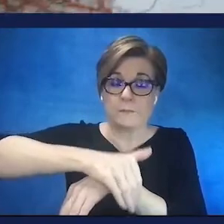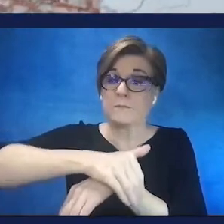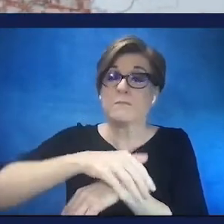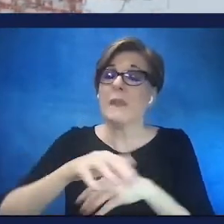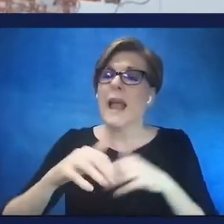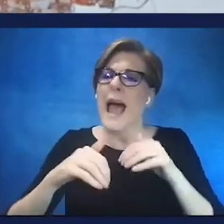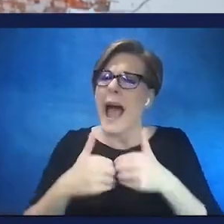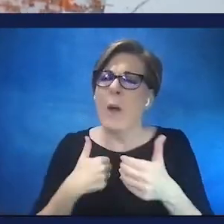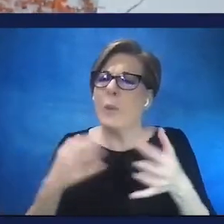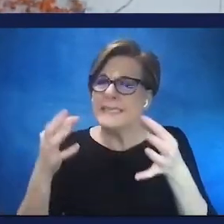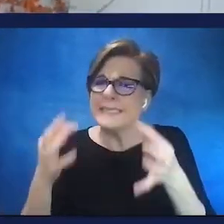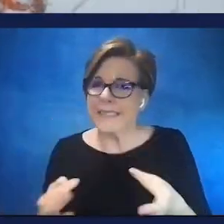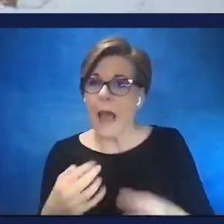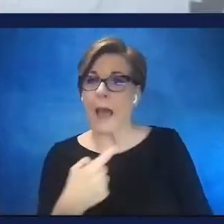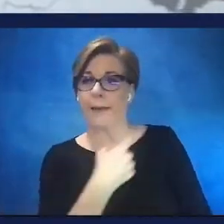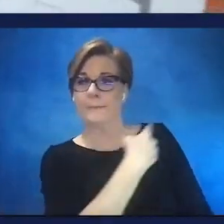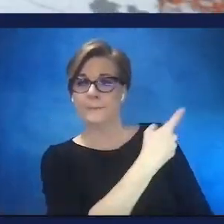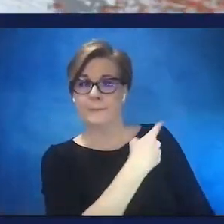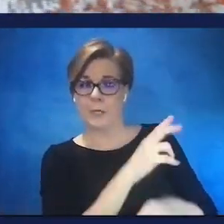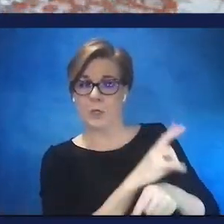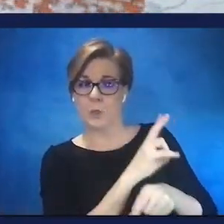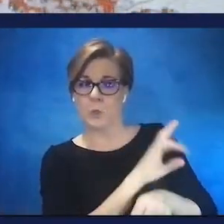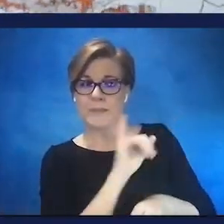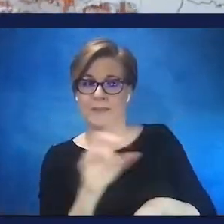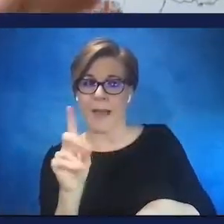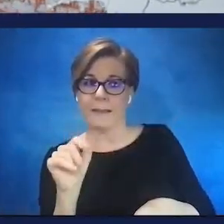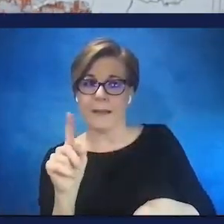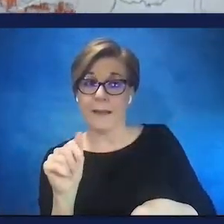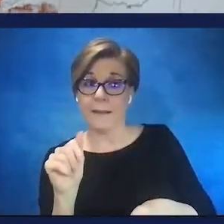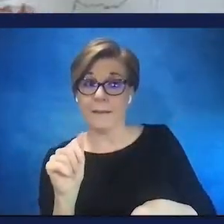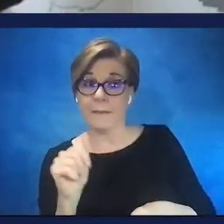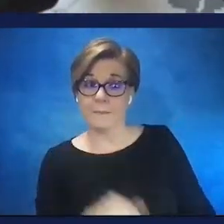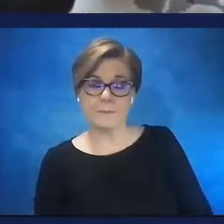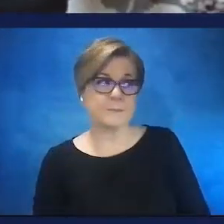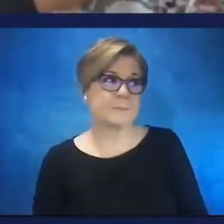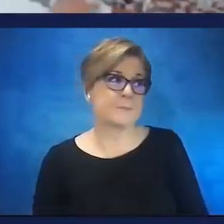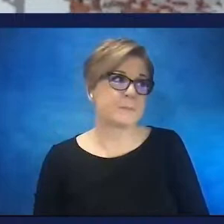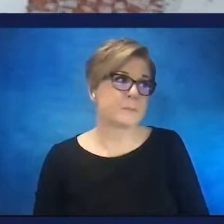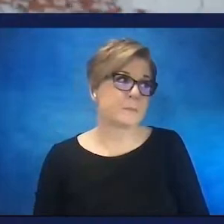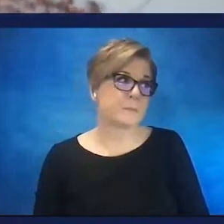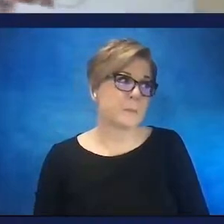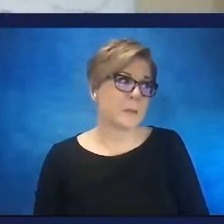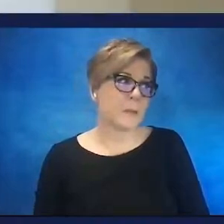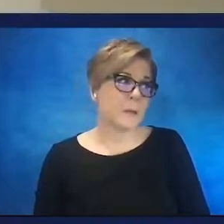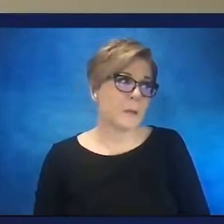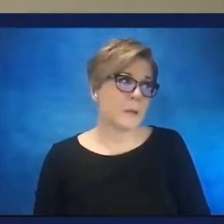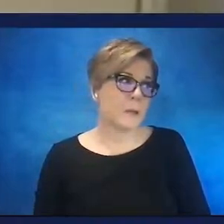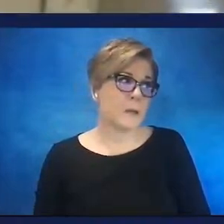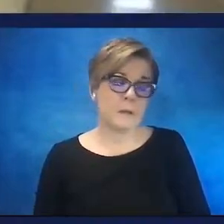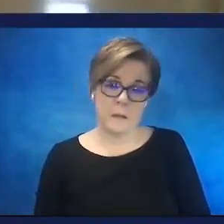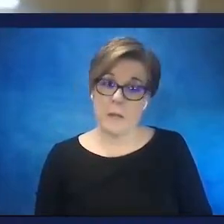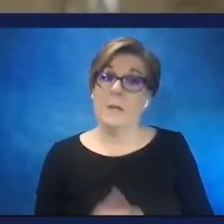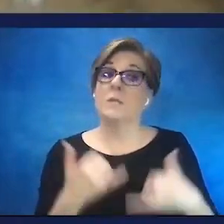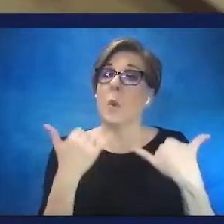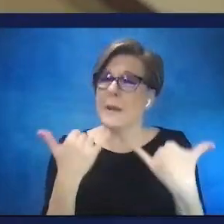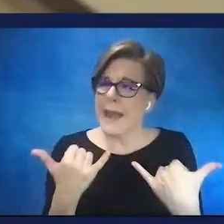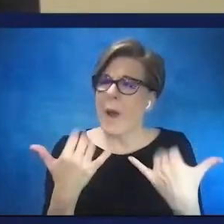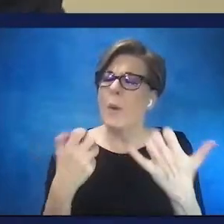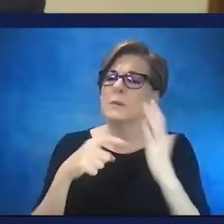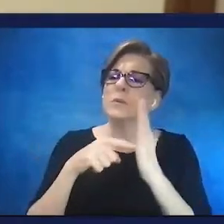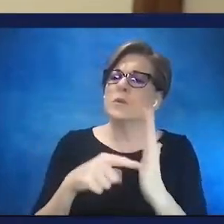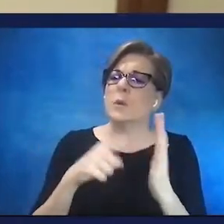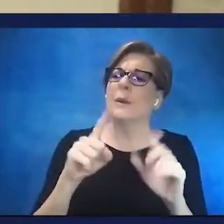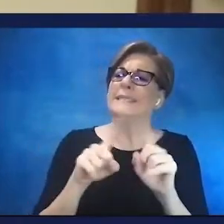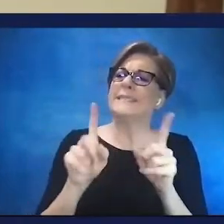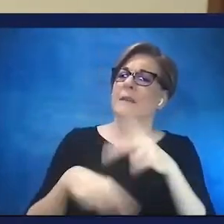that's all based off the information we've gathered from maps like these. Now I'm going to take you to another